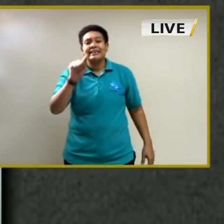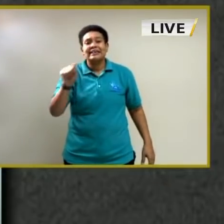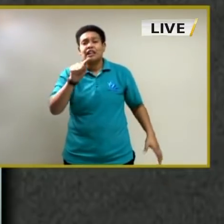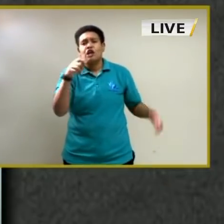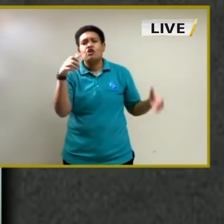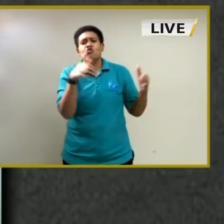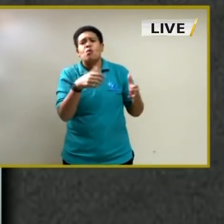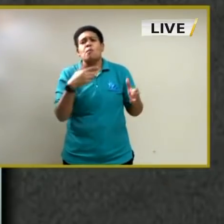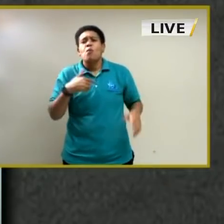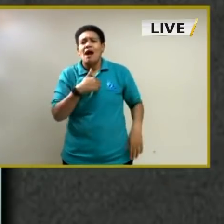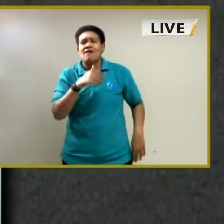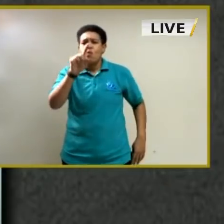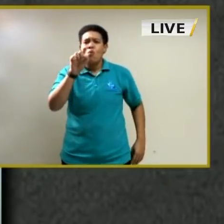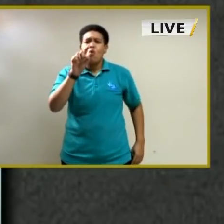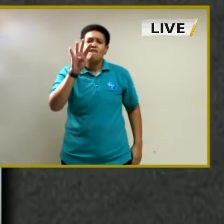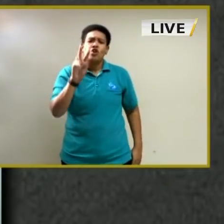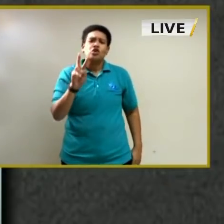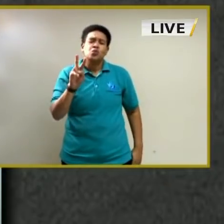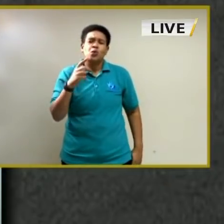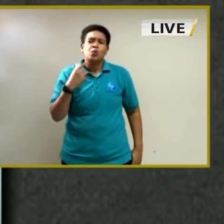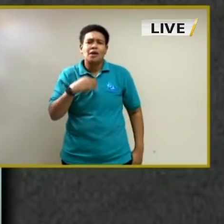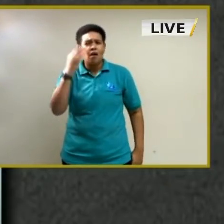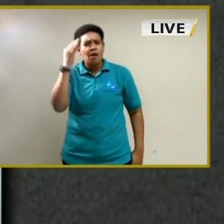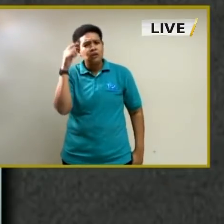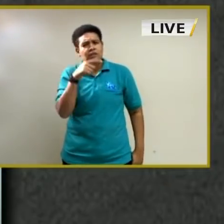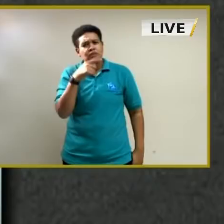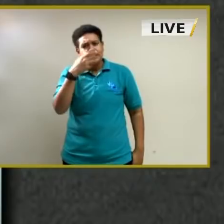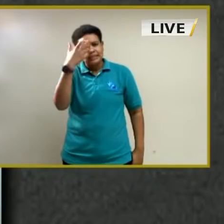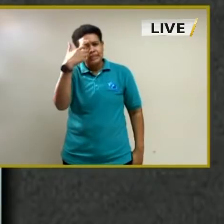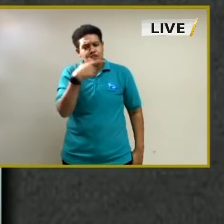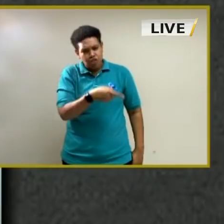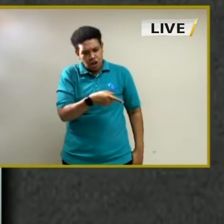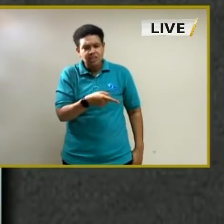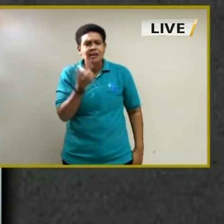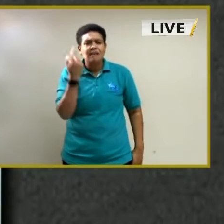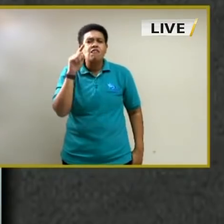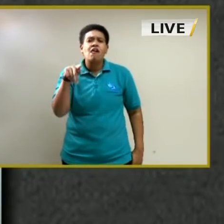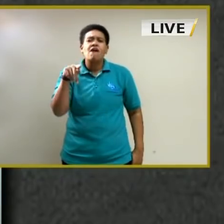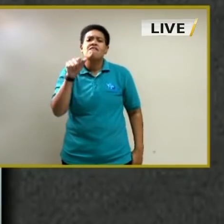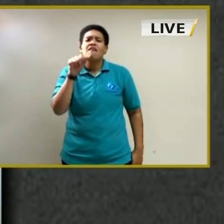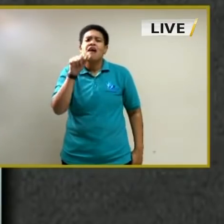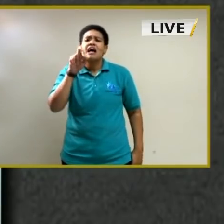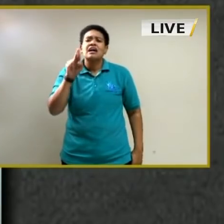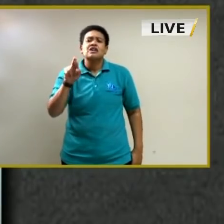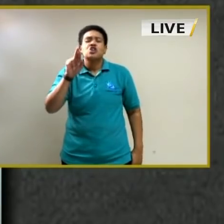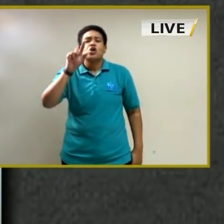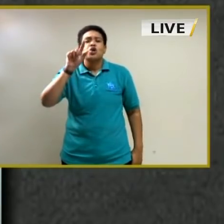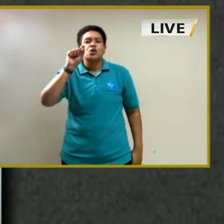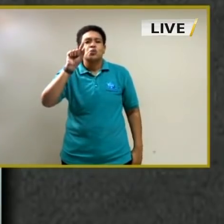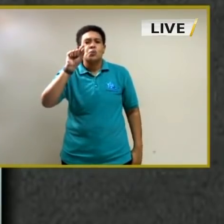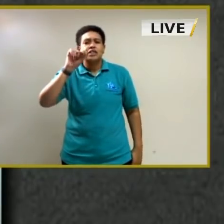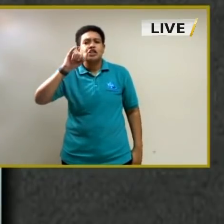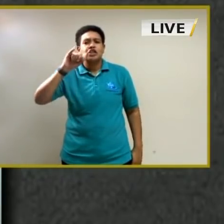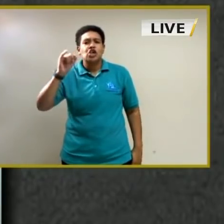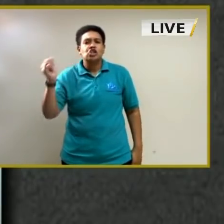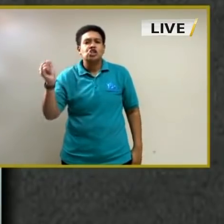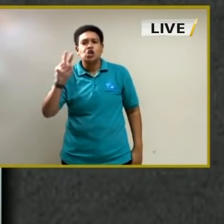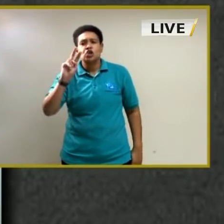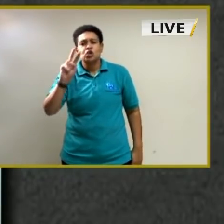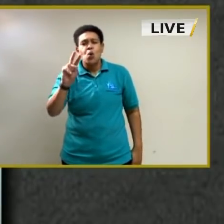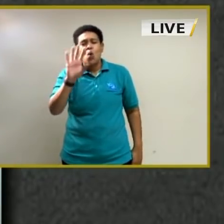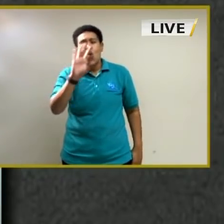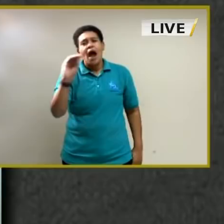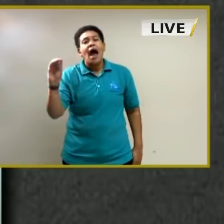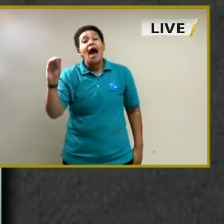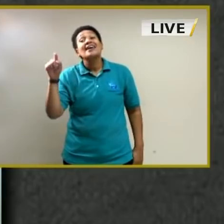we have 142 we consider serious, for Pfizer 20, Johnson & Johnson 2,